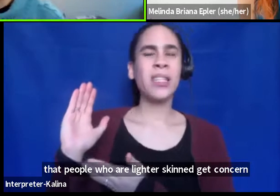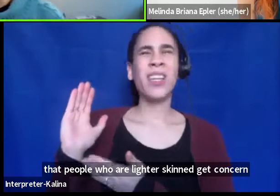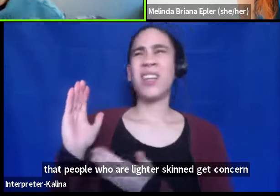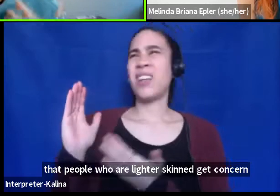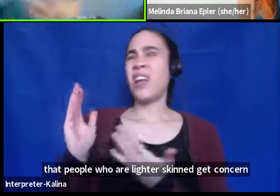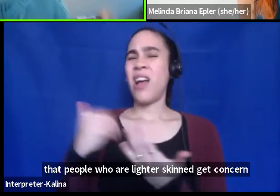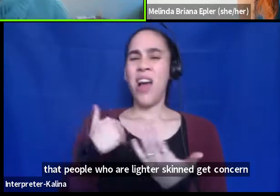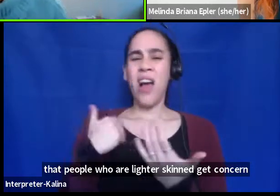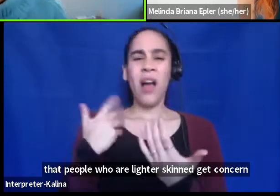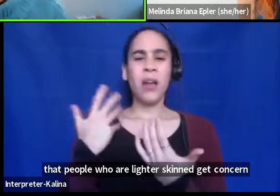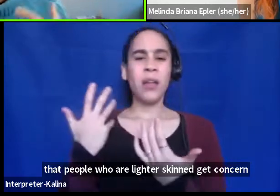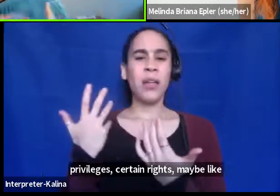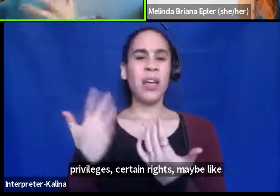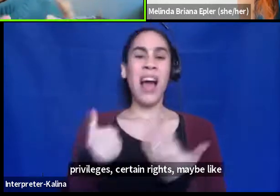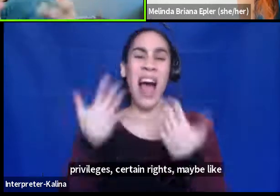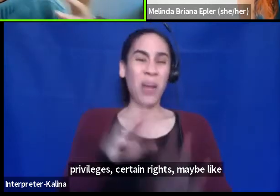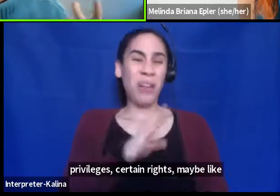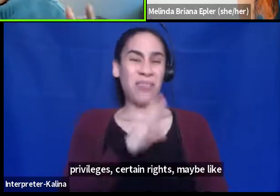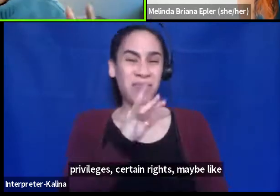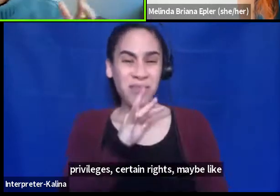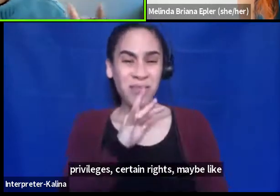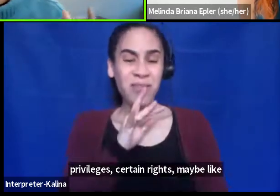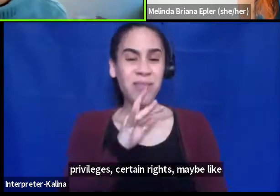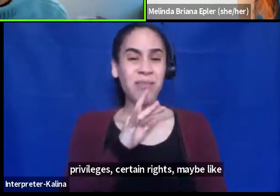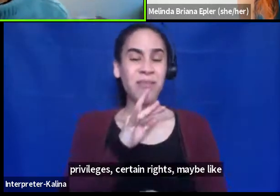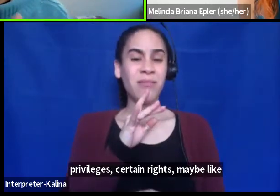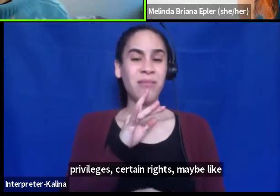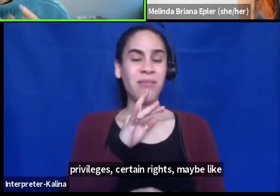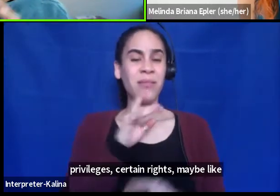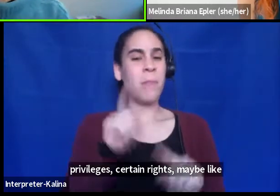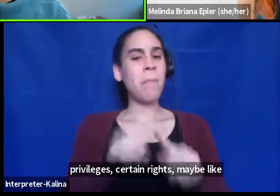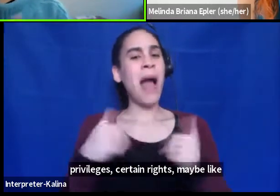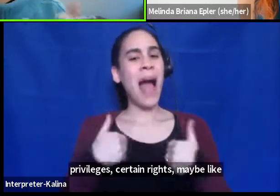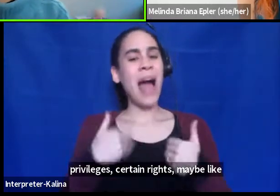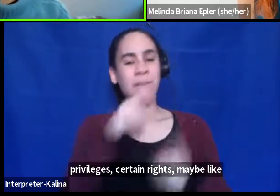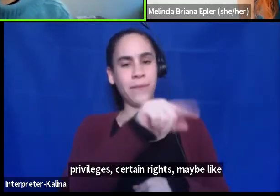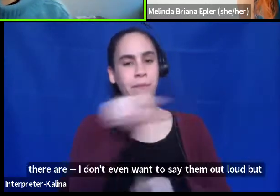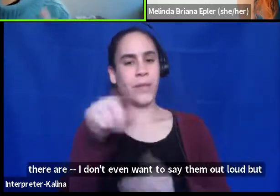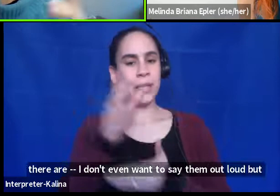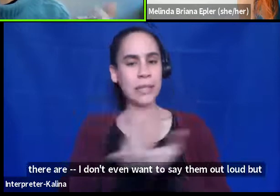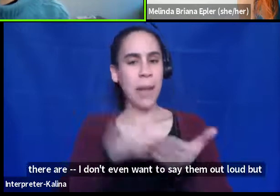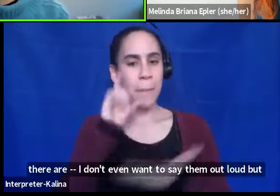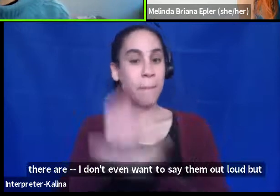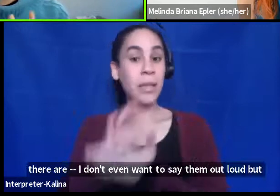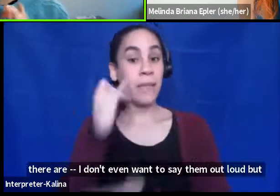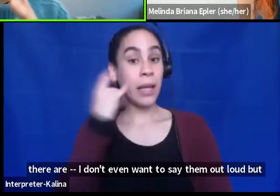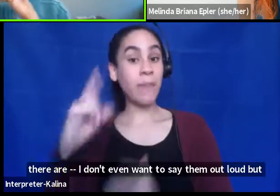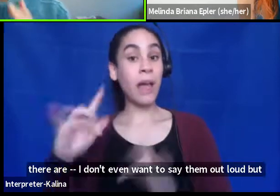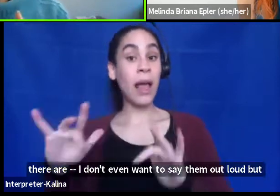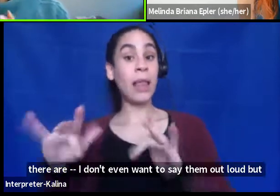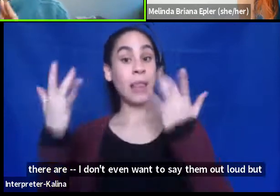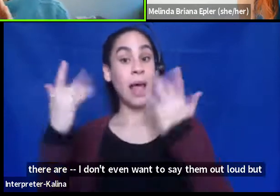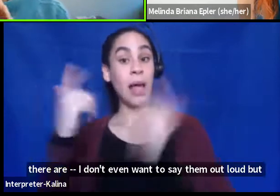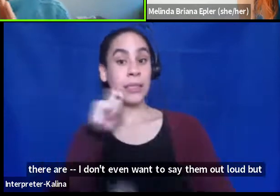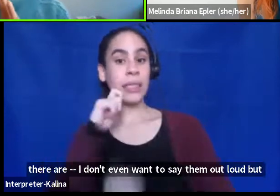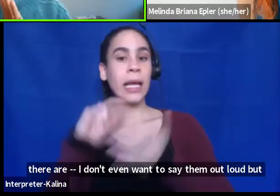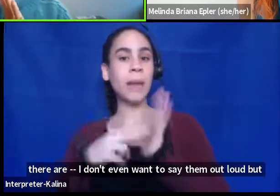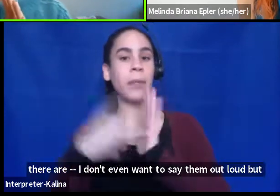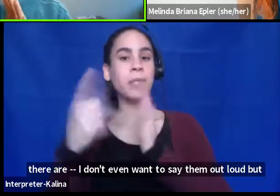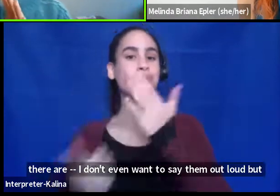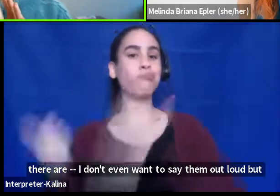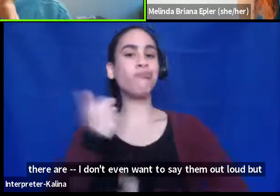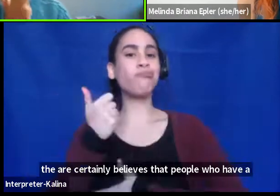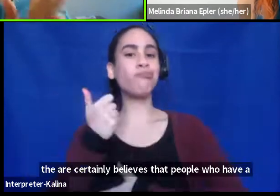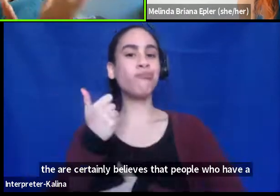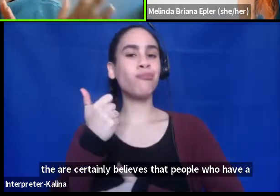like say them out loud, but like there's certain beliefs that people who have a lighter skin are superior, right? And so there's like